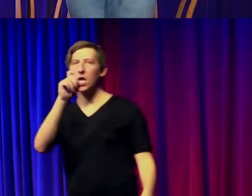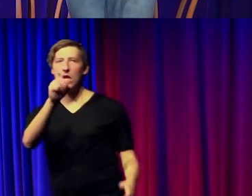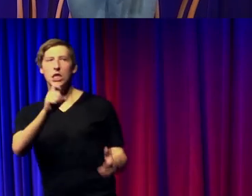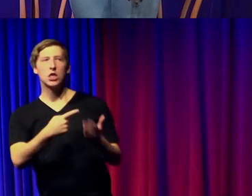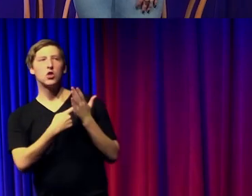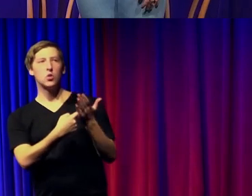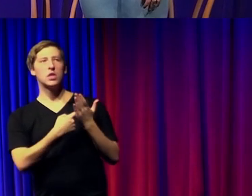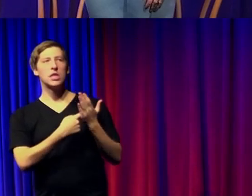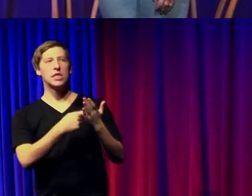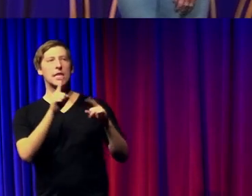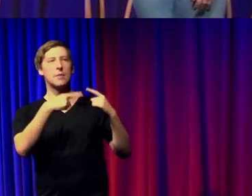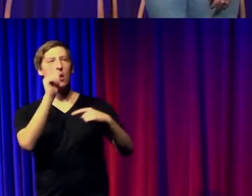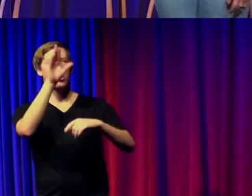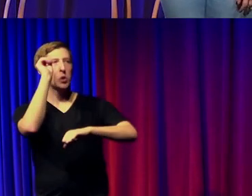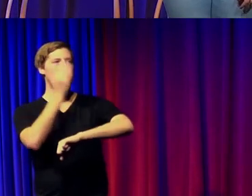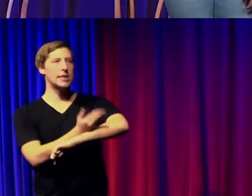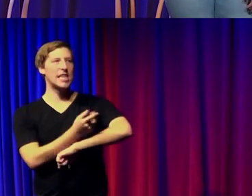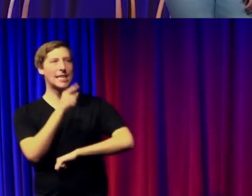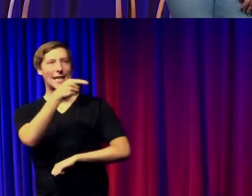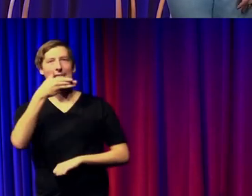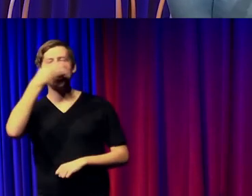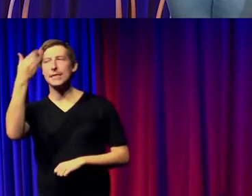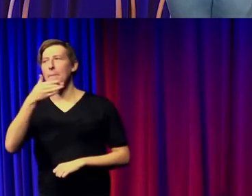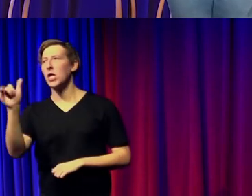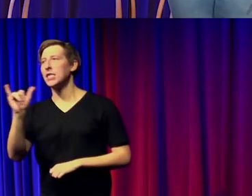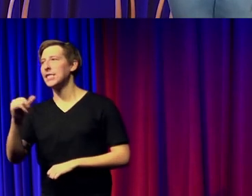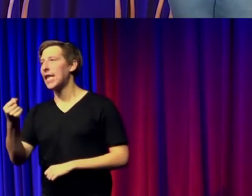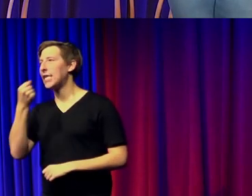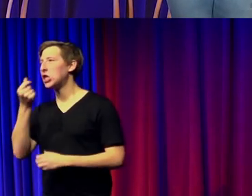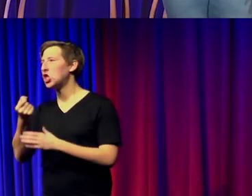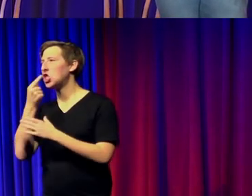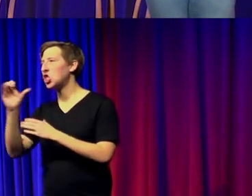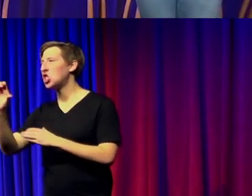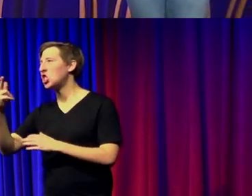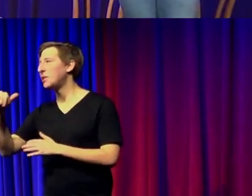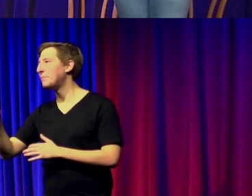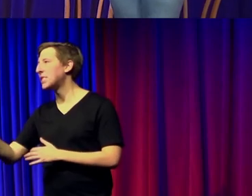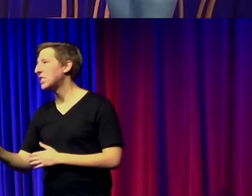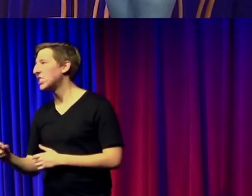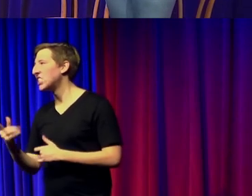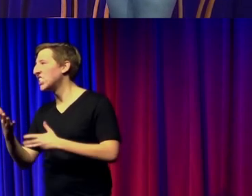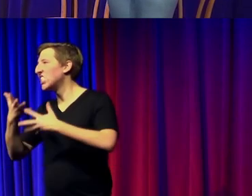smells like chips. It's disturbing to us. Thank you for noticing. There's